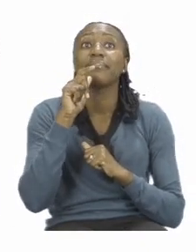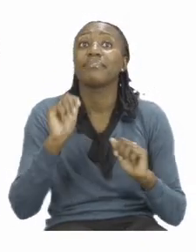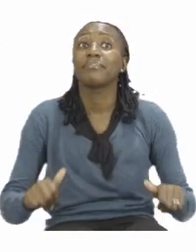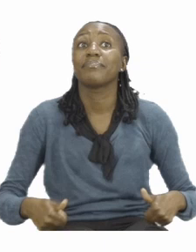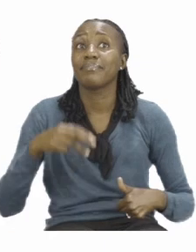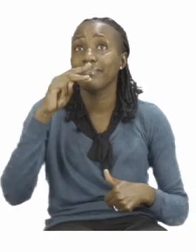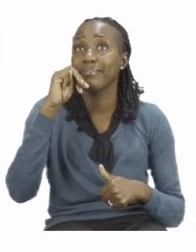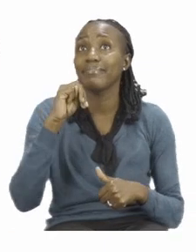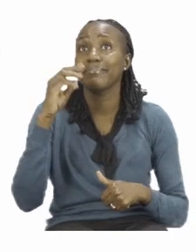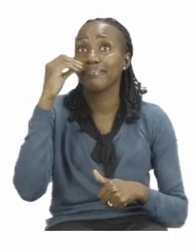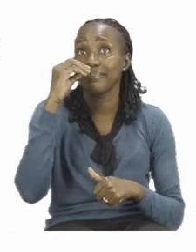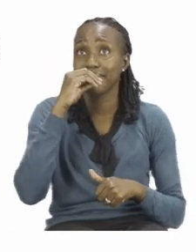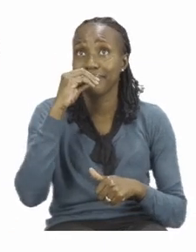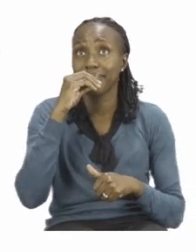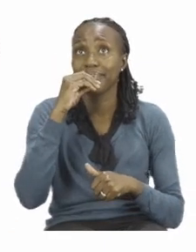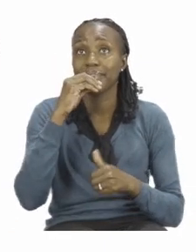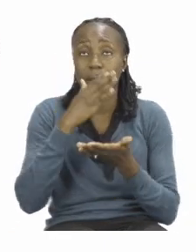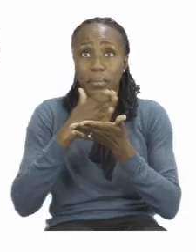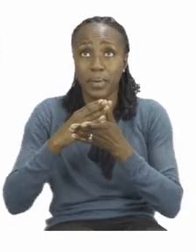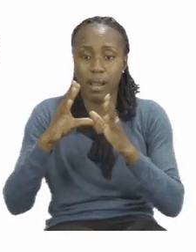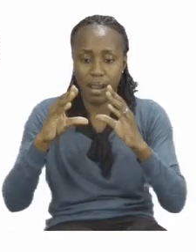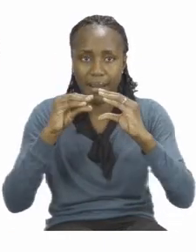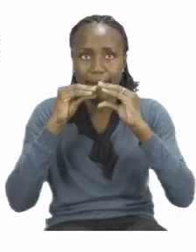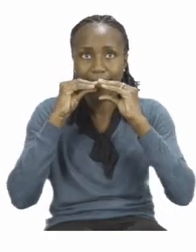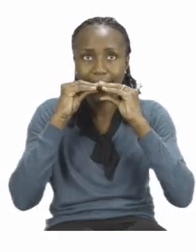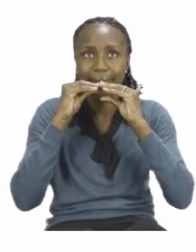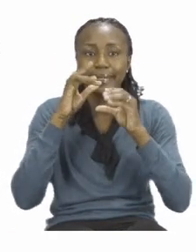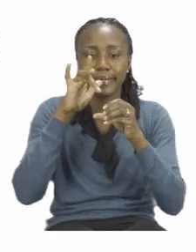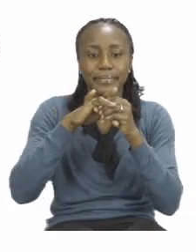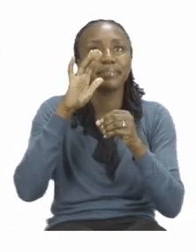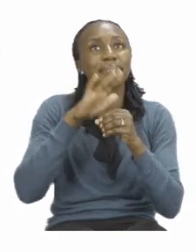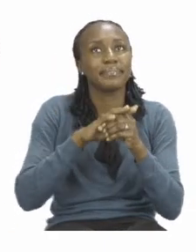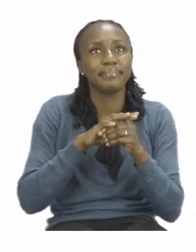a sandwich and drinks juice.